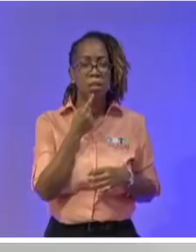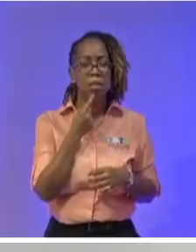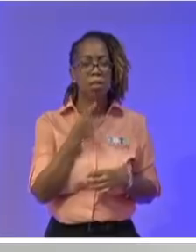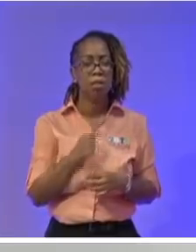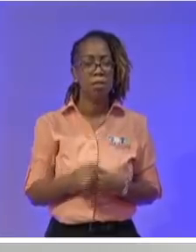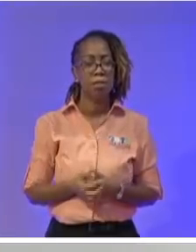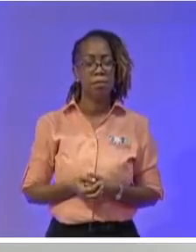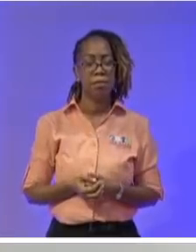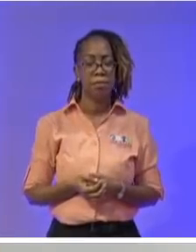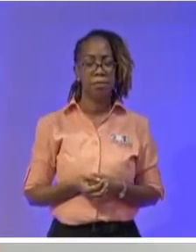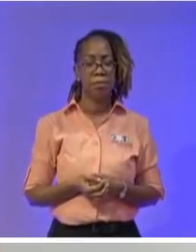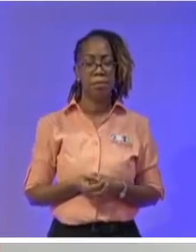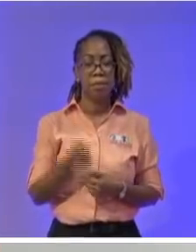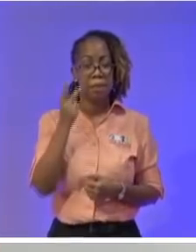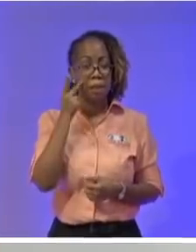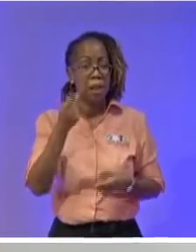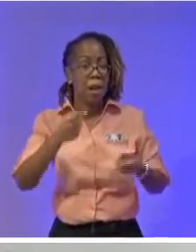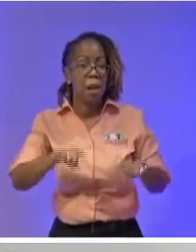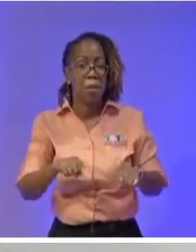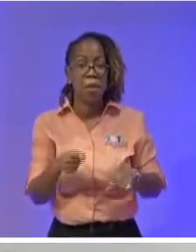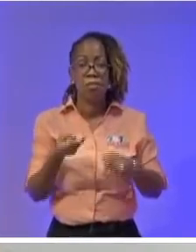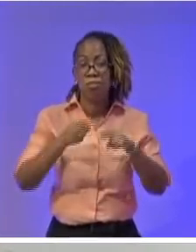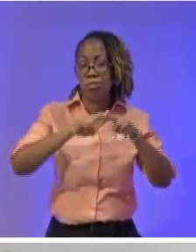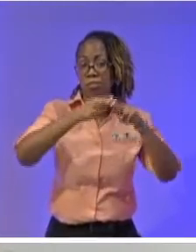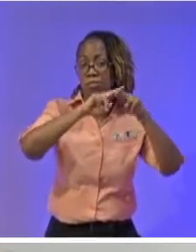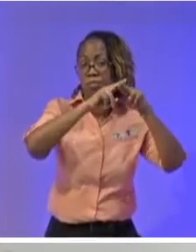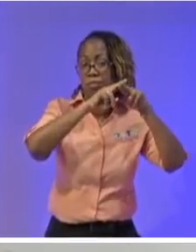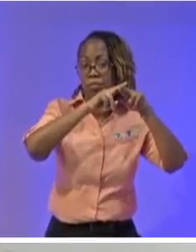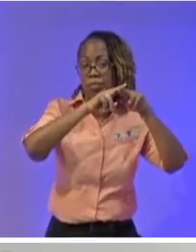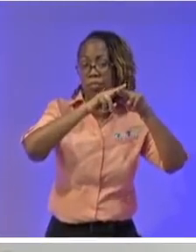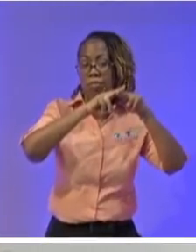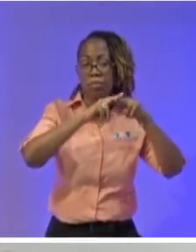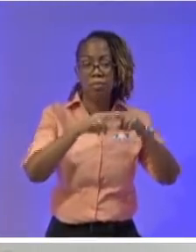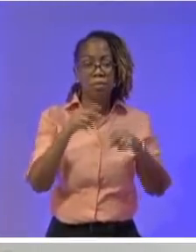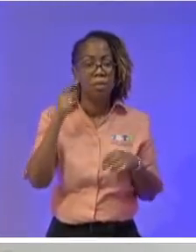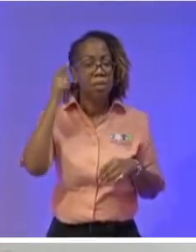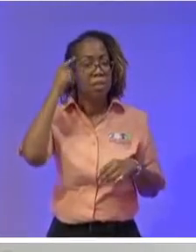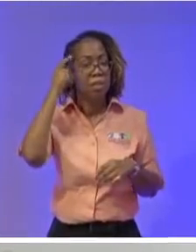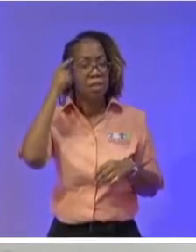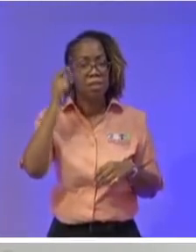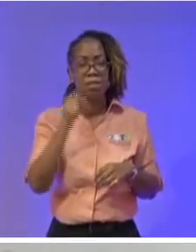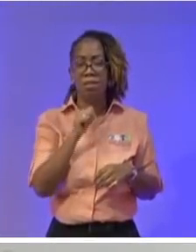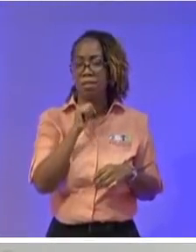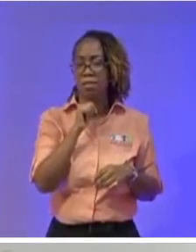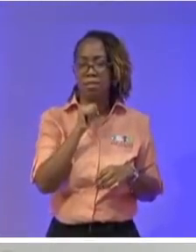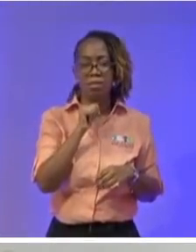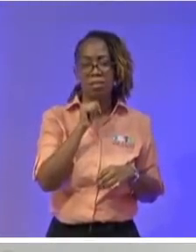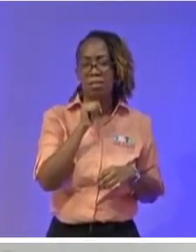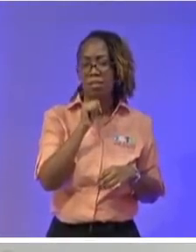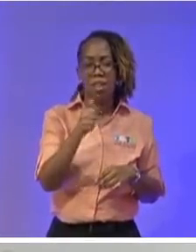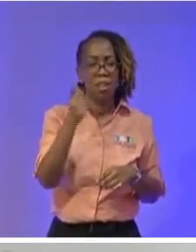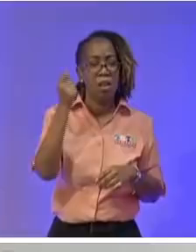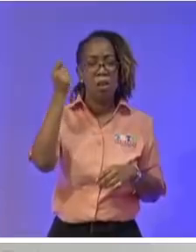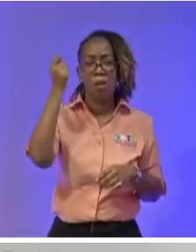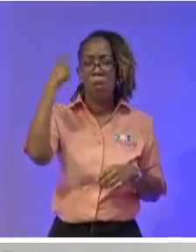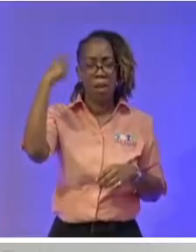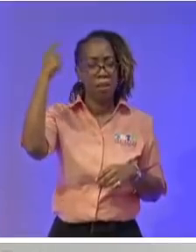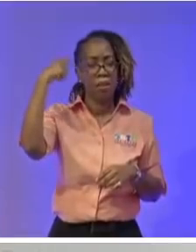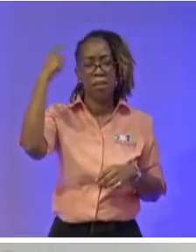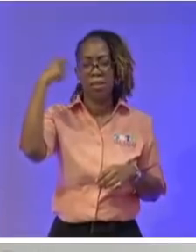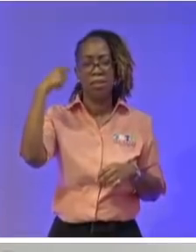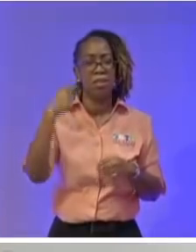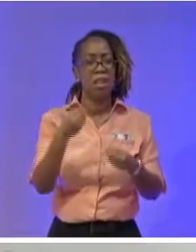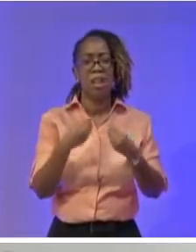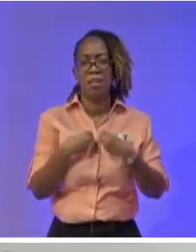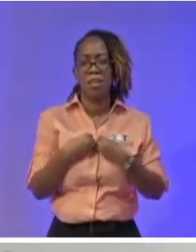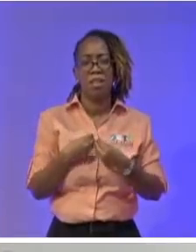I think it is not wise at this point in time to offer grades to any country as